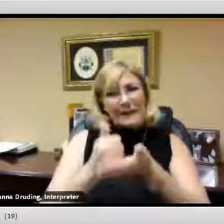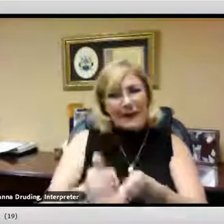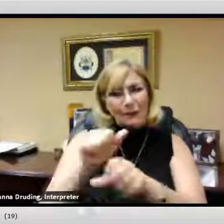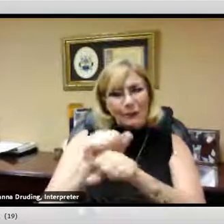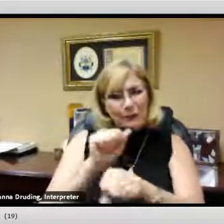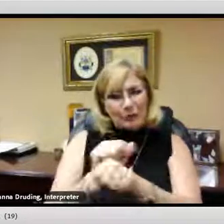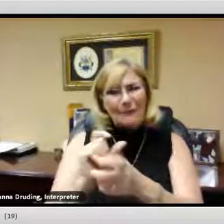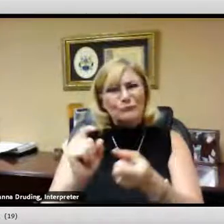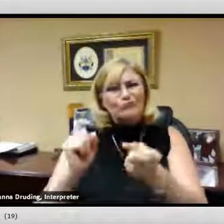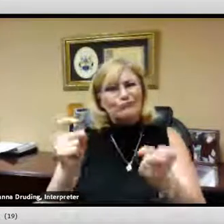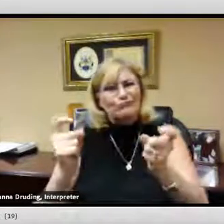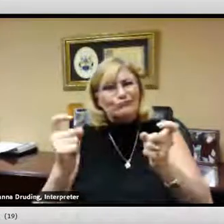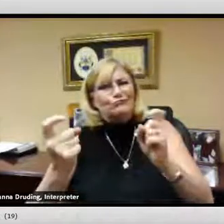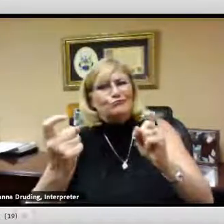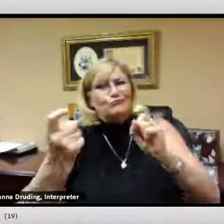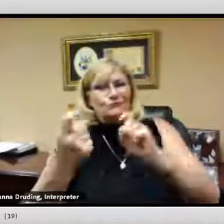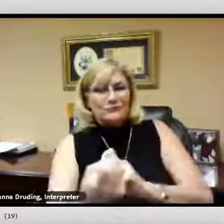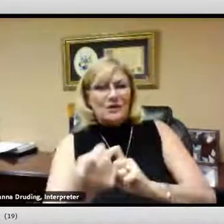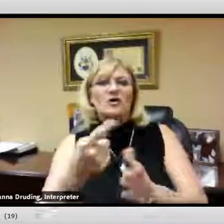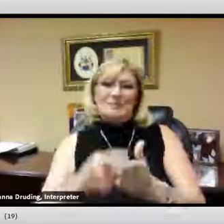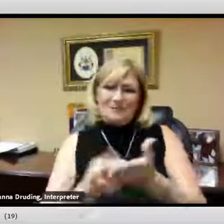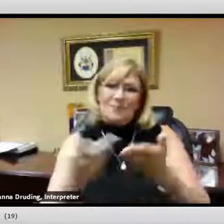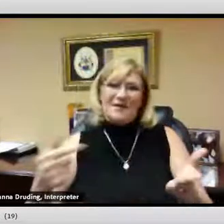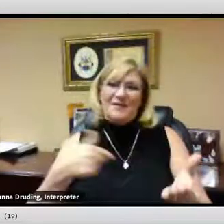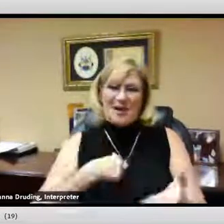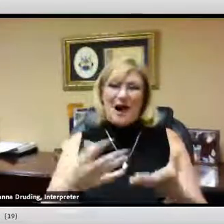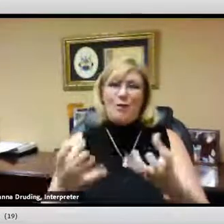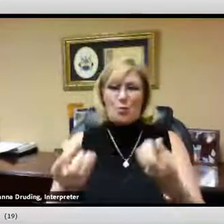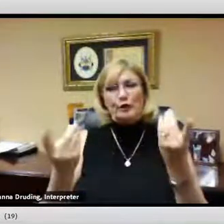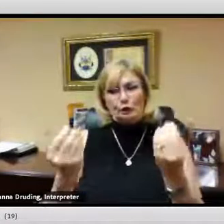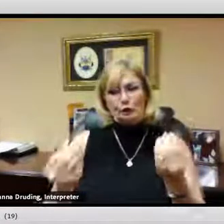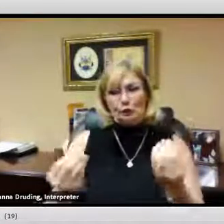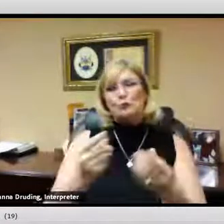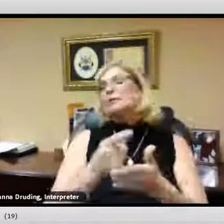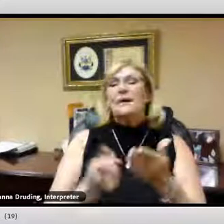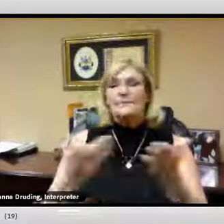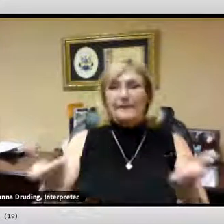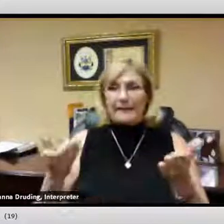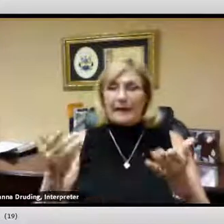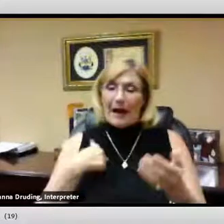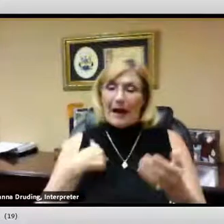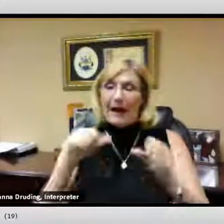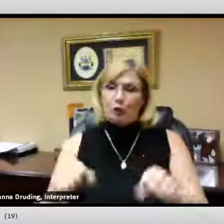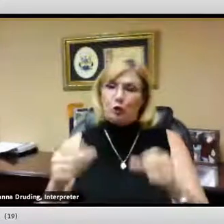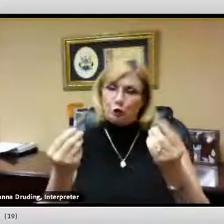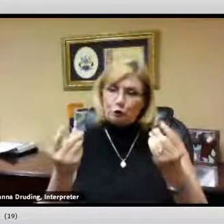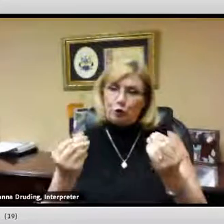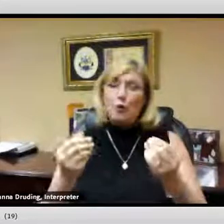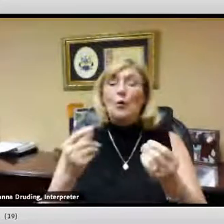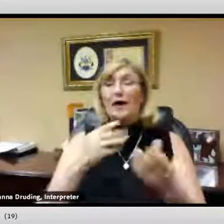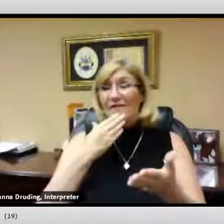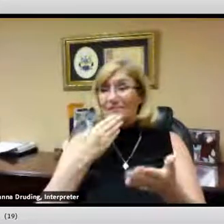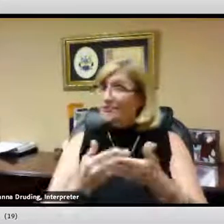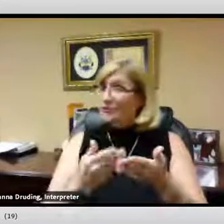job to evolve into something that I wanted to do and something that I could do. It's definitely an advantage of a small